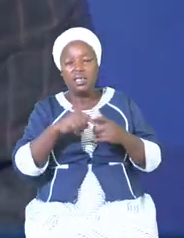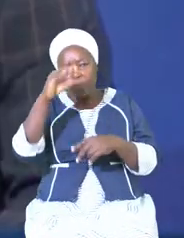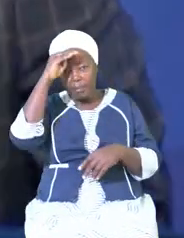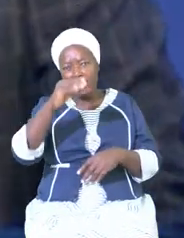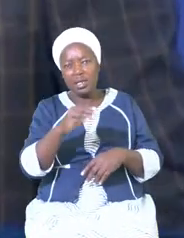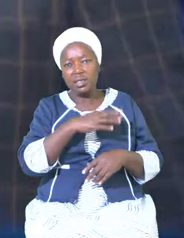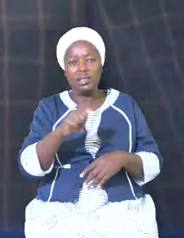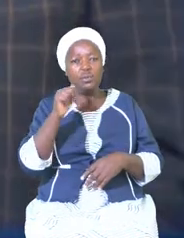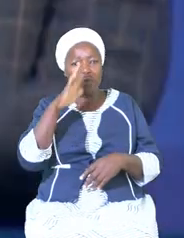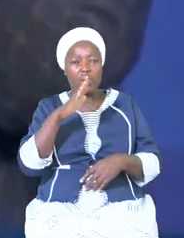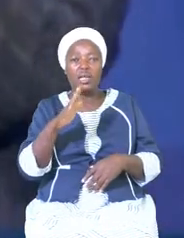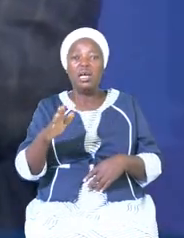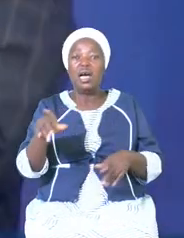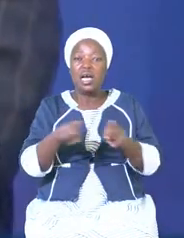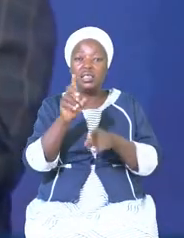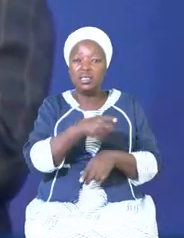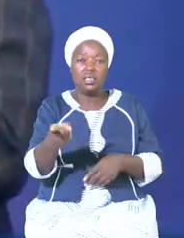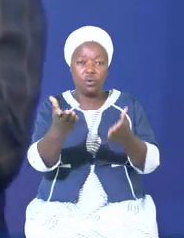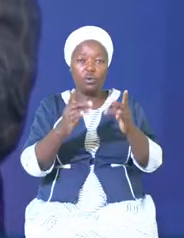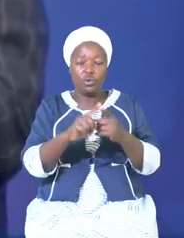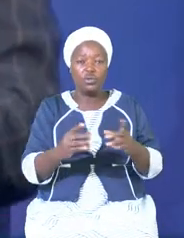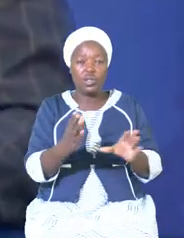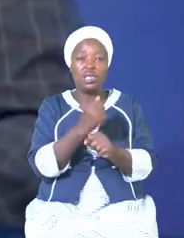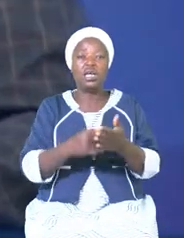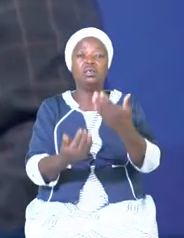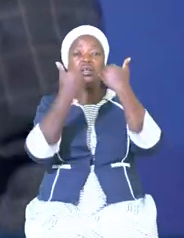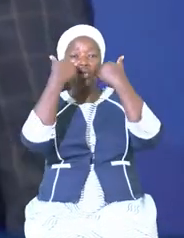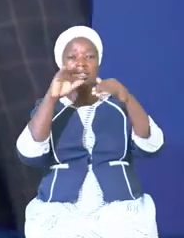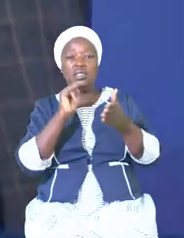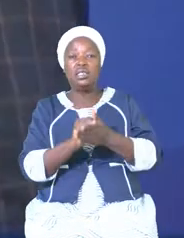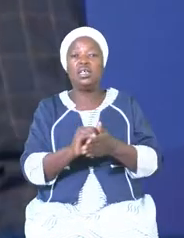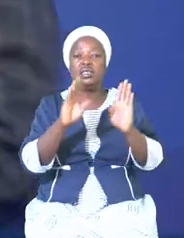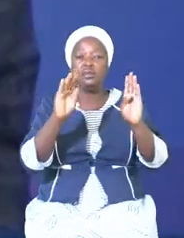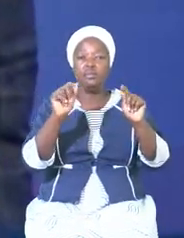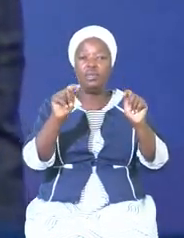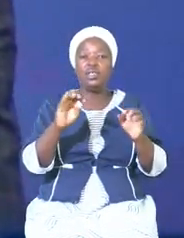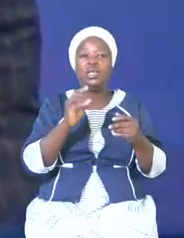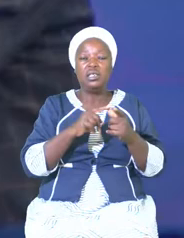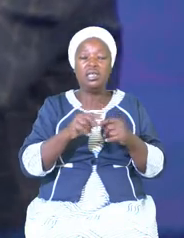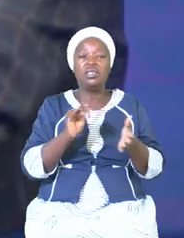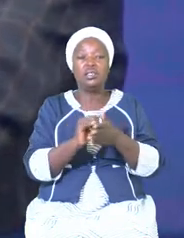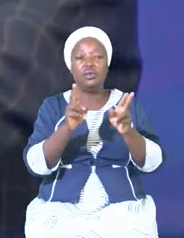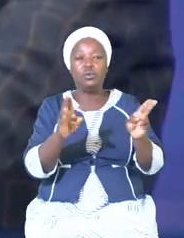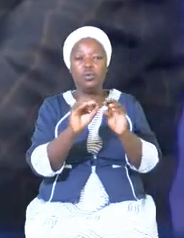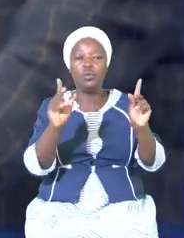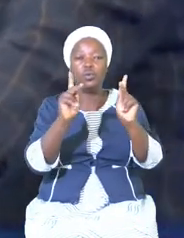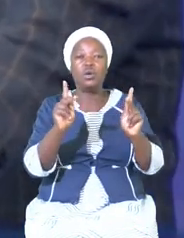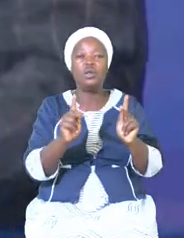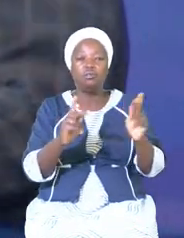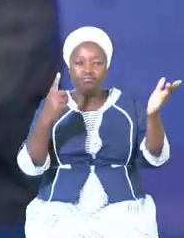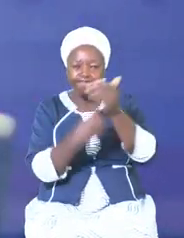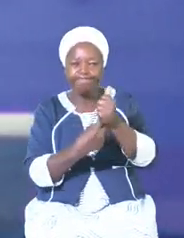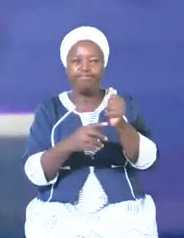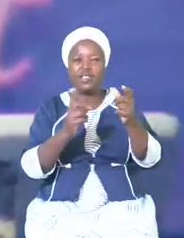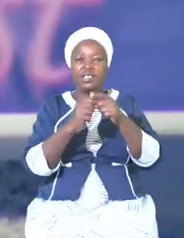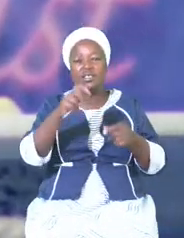the woman, as they want to suck in the bait, the hook catches him and the devil